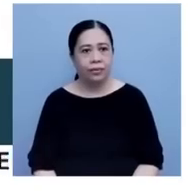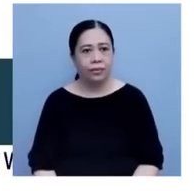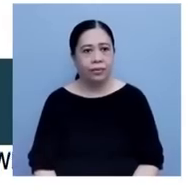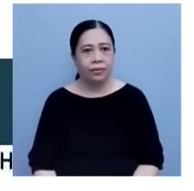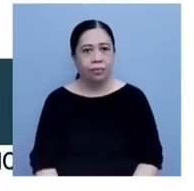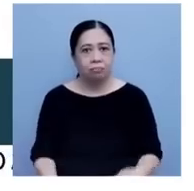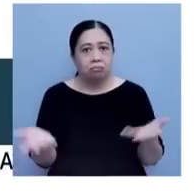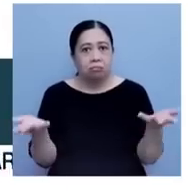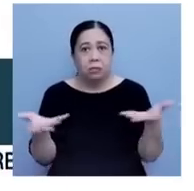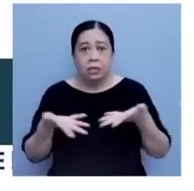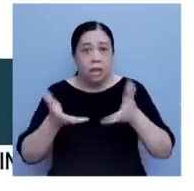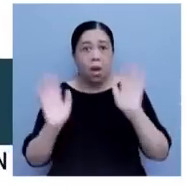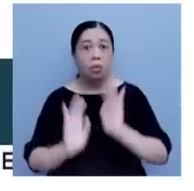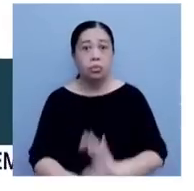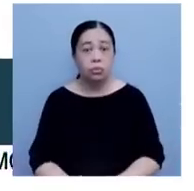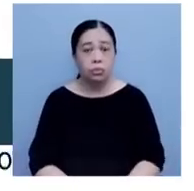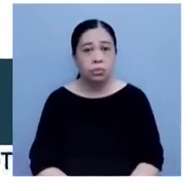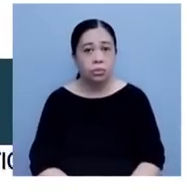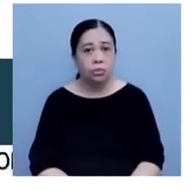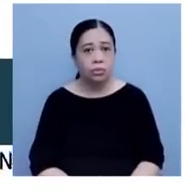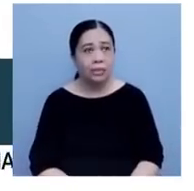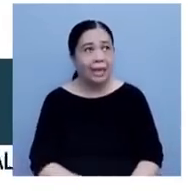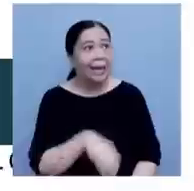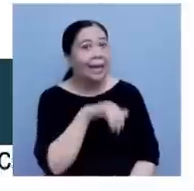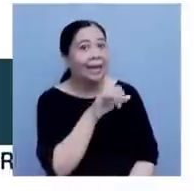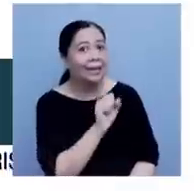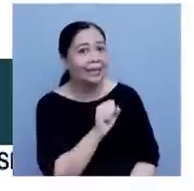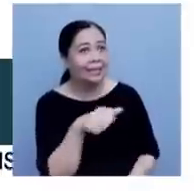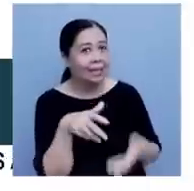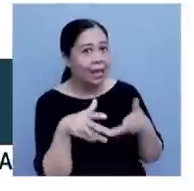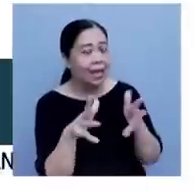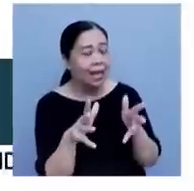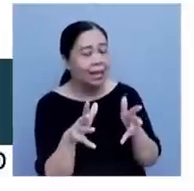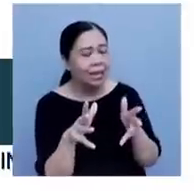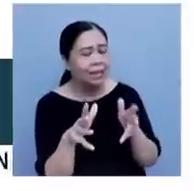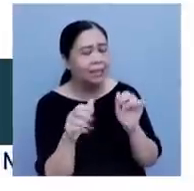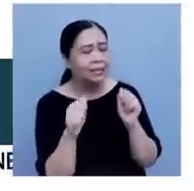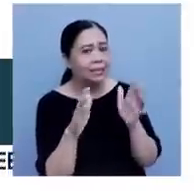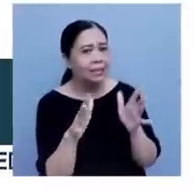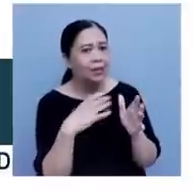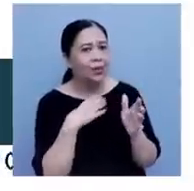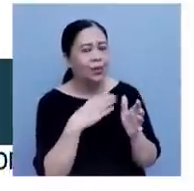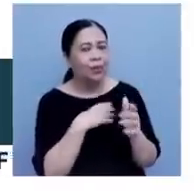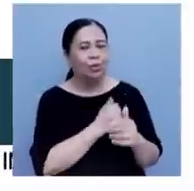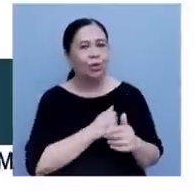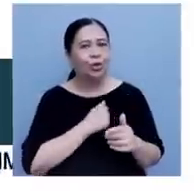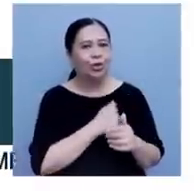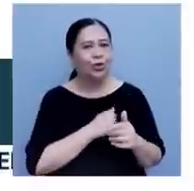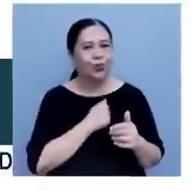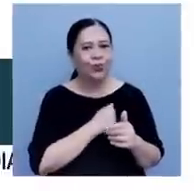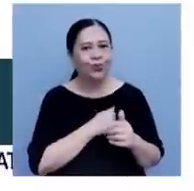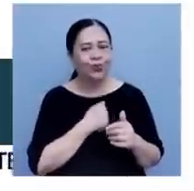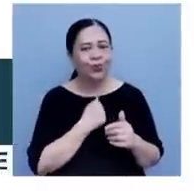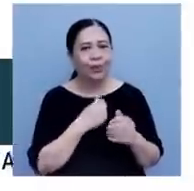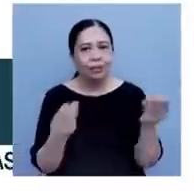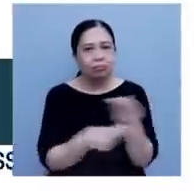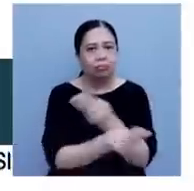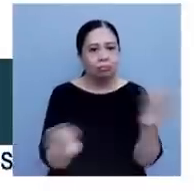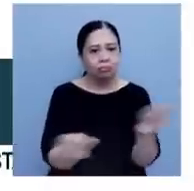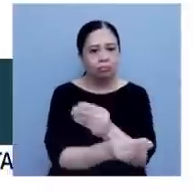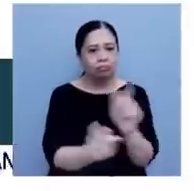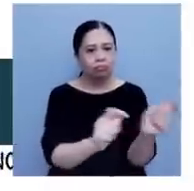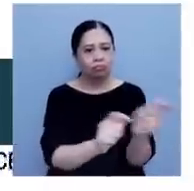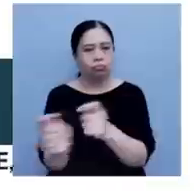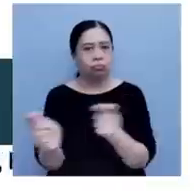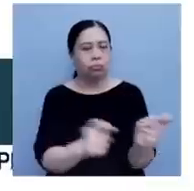That's allowed. Yeah. It is allowed, allowed, Congresswoman. I'm sorry, but those interagency